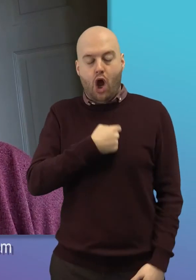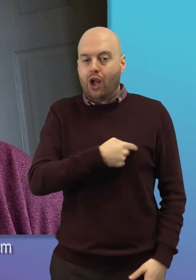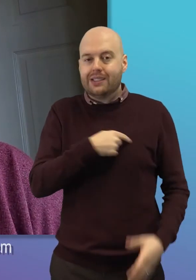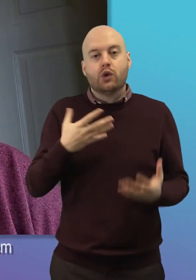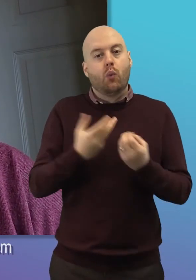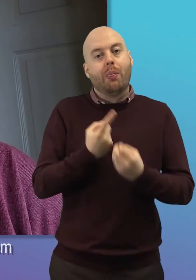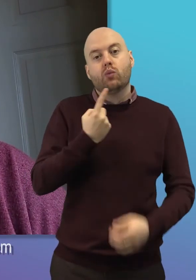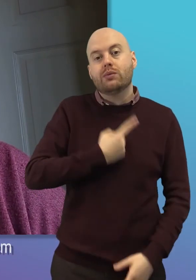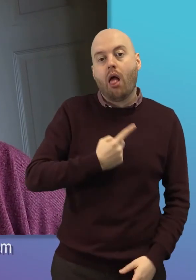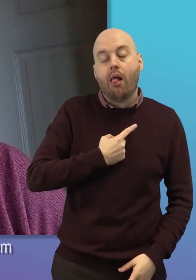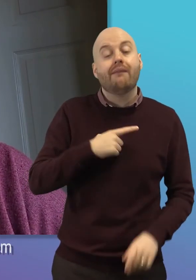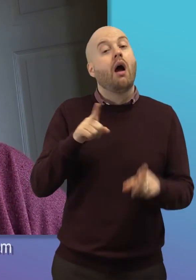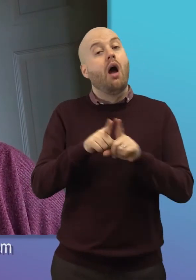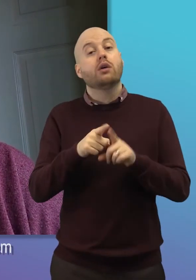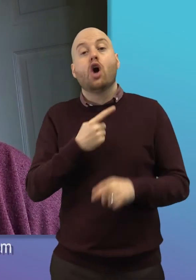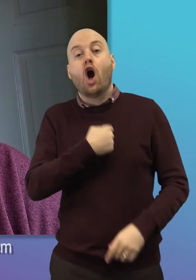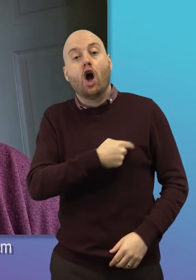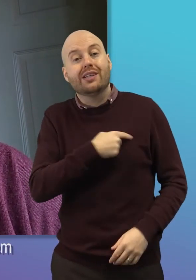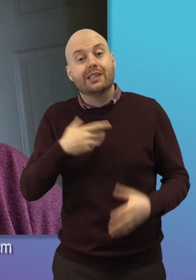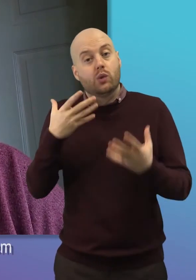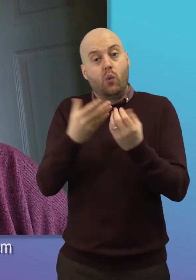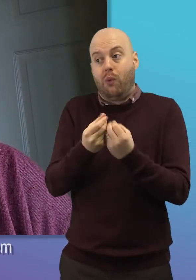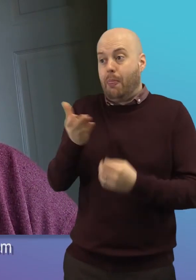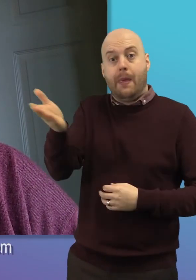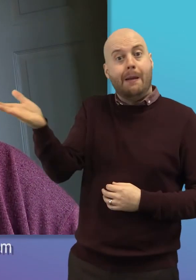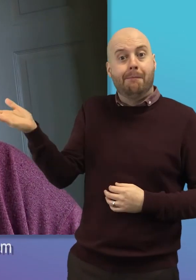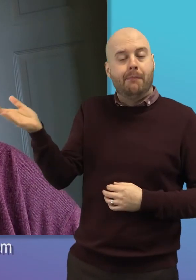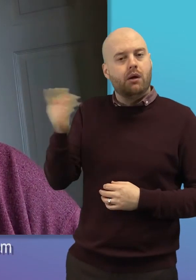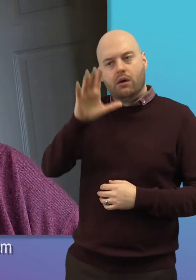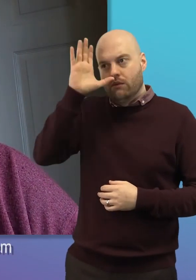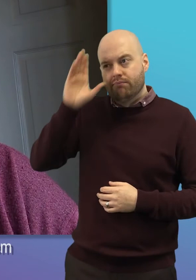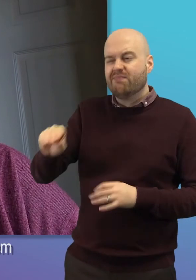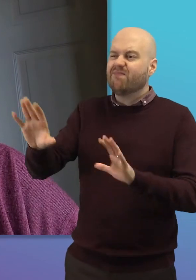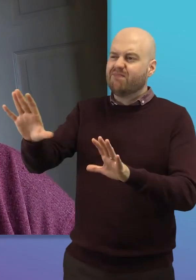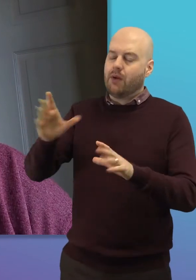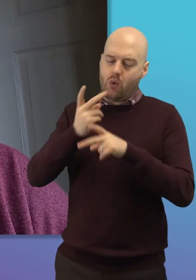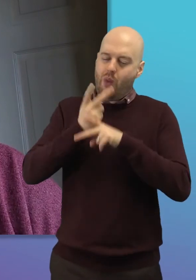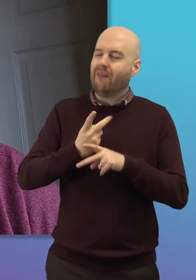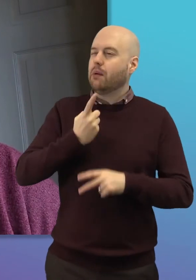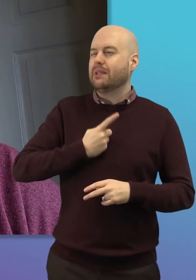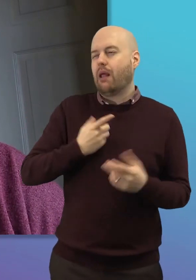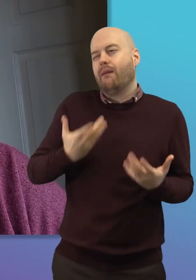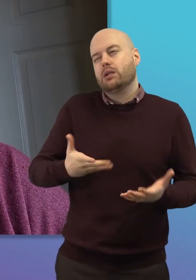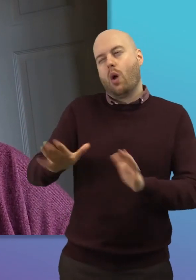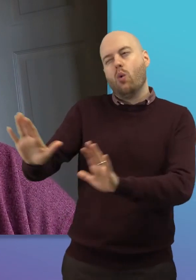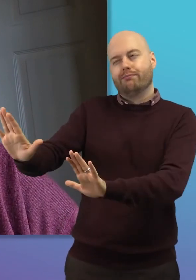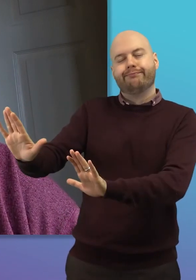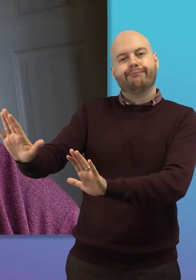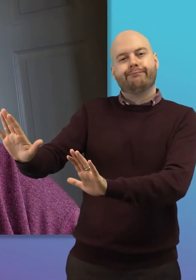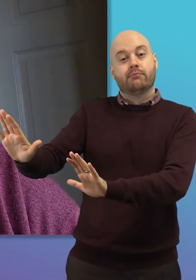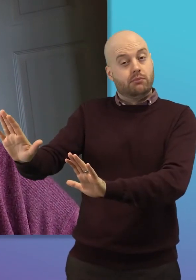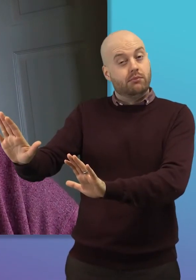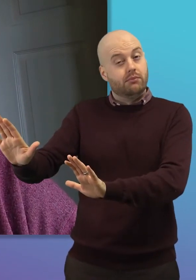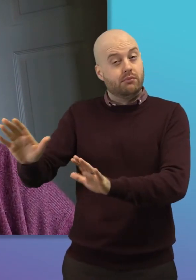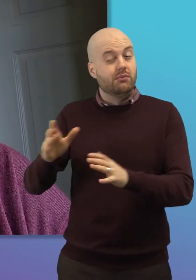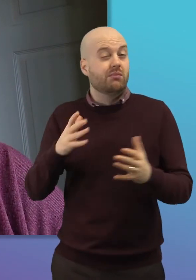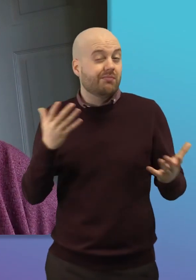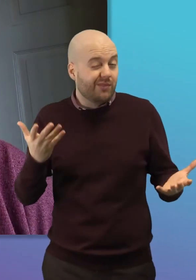way, you've been honest with yourself and with them, and you can continue to be compassionate and keep benefiting yourself and benefiting other